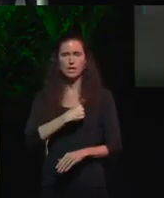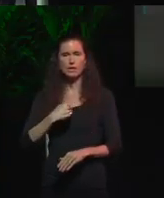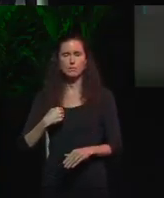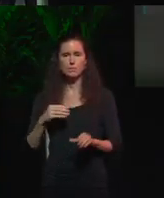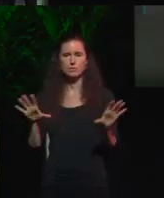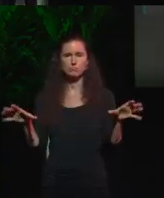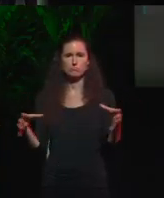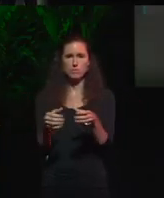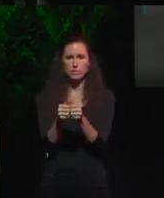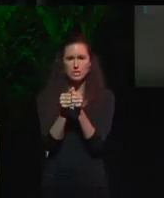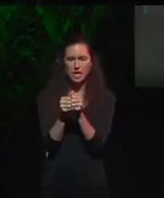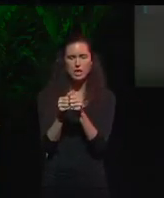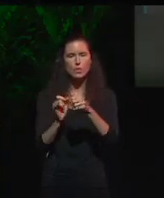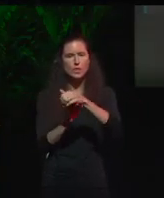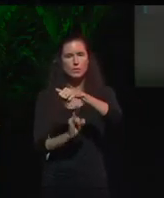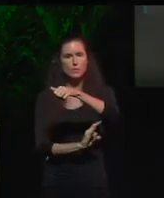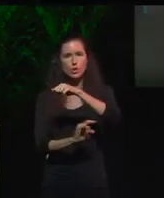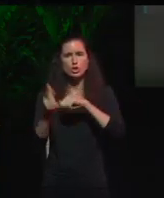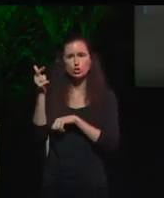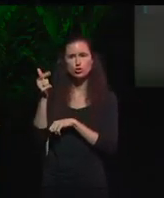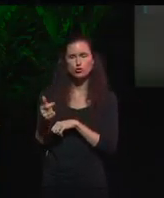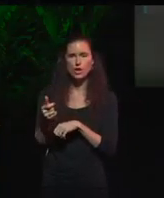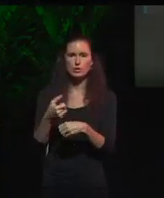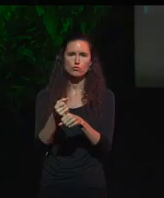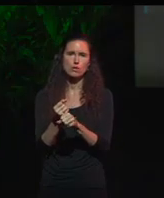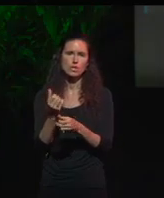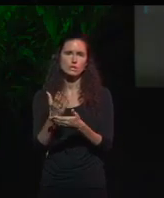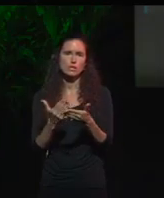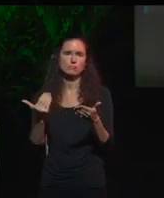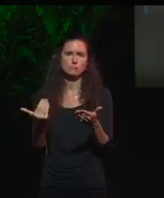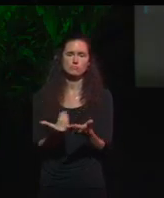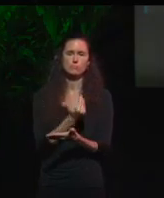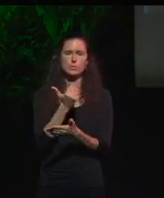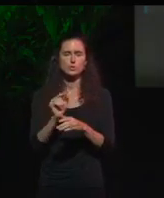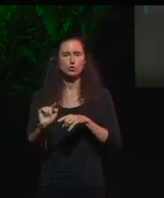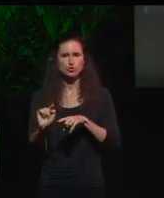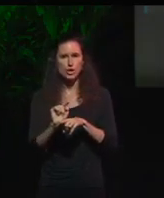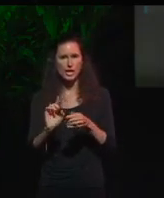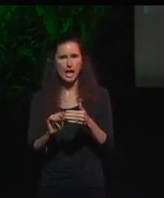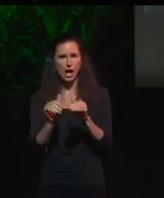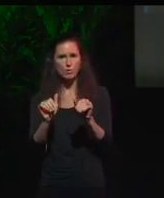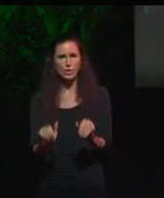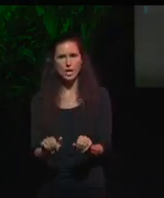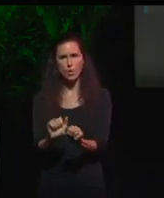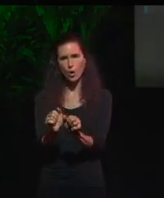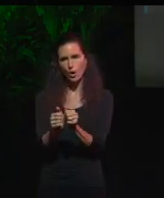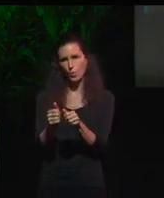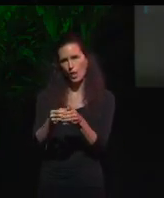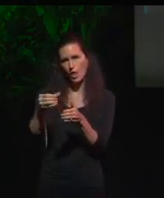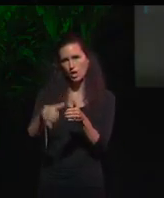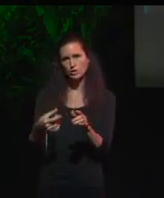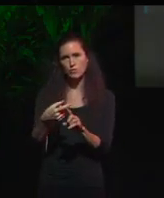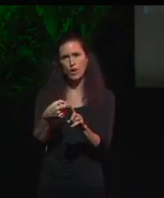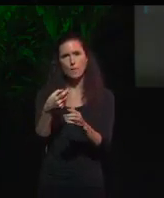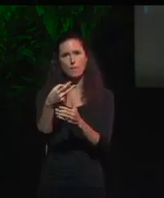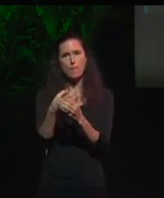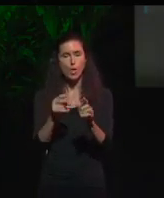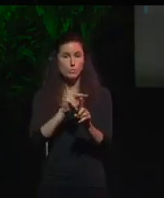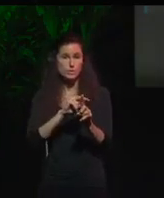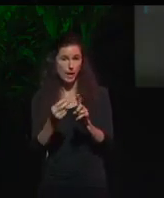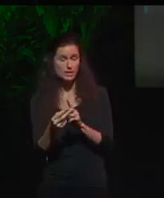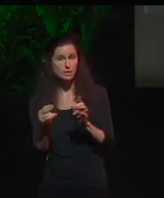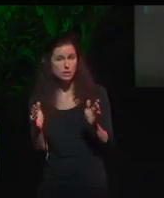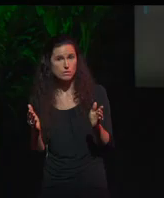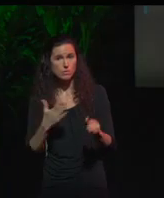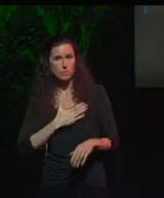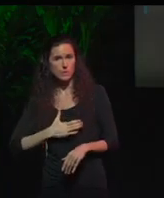the Bridges grant. To create some robust training on how to work with our students from both perspectives. So please look out